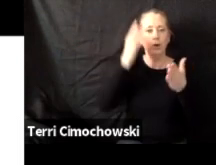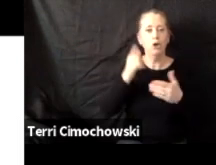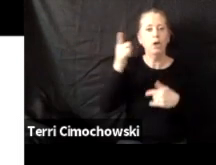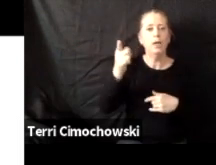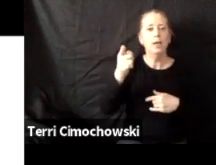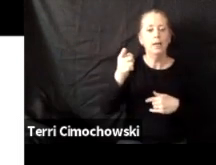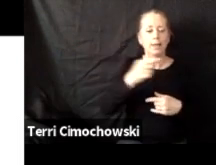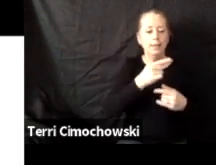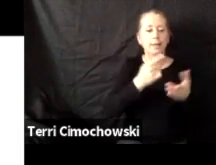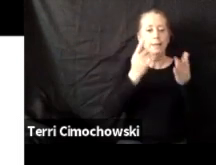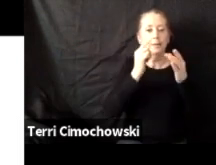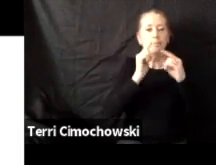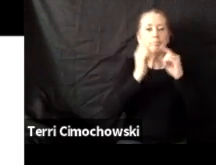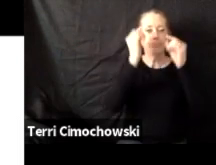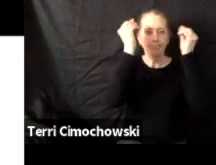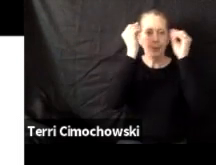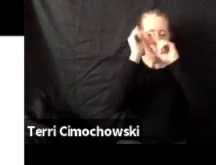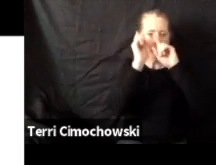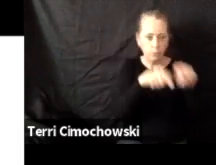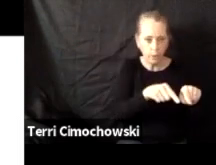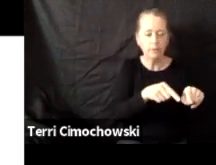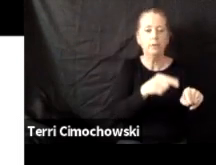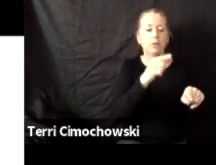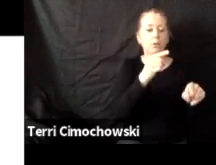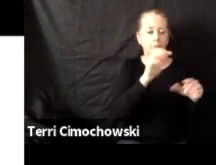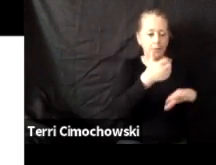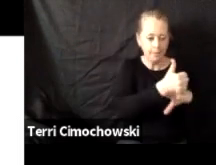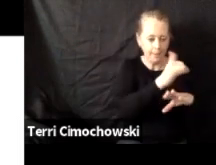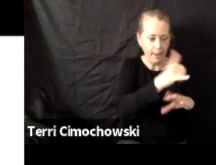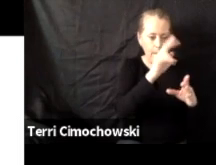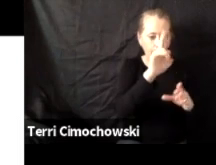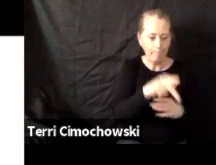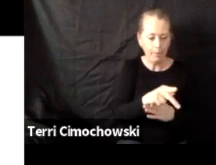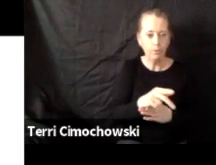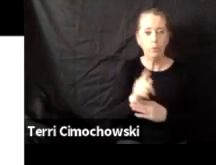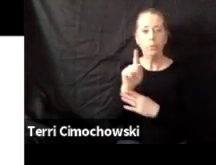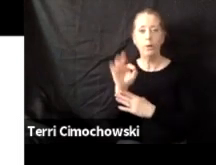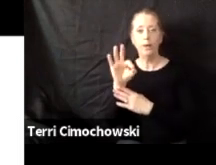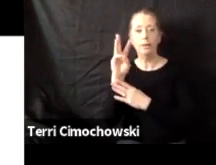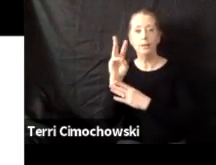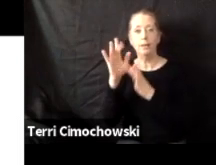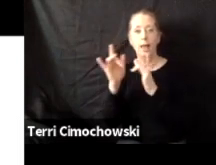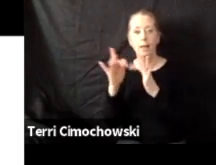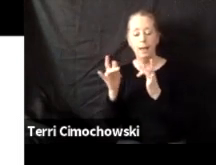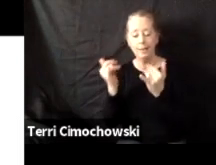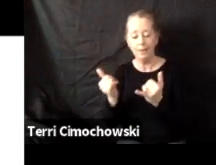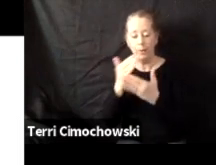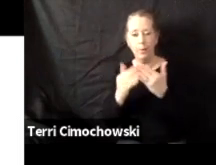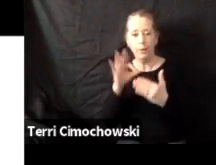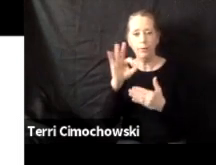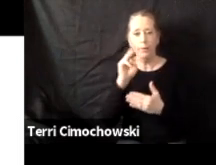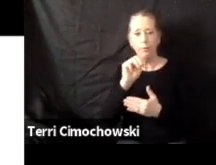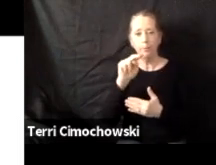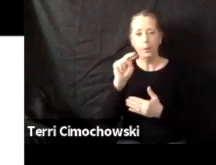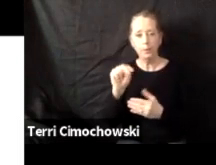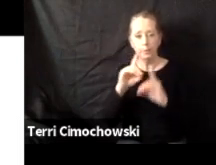so making that available. What's different for 196 online is it's a part of the Minnesota Department of Education's